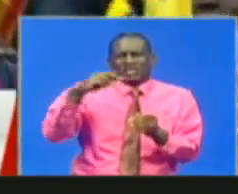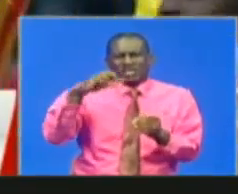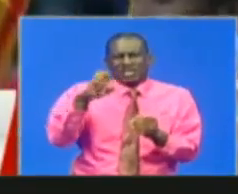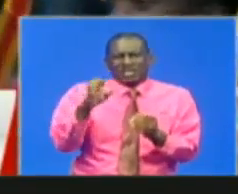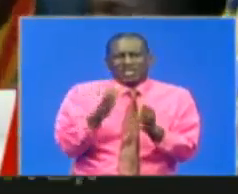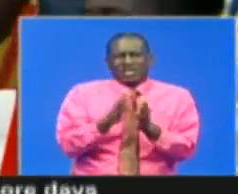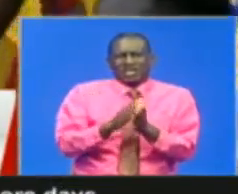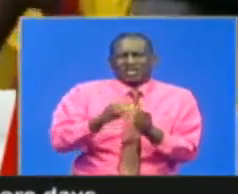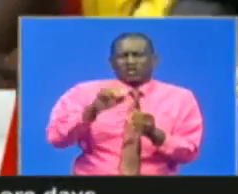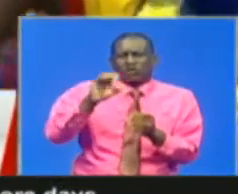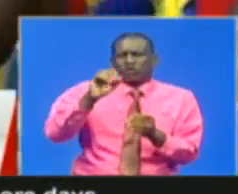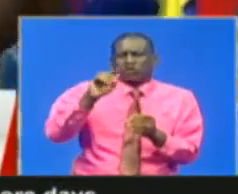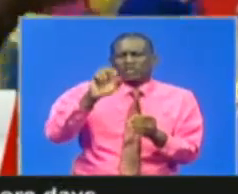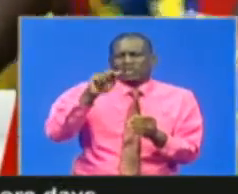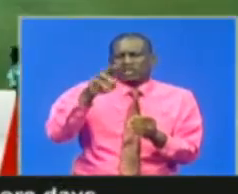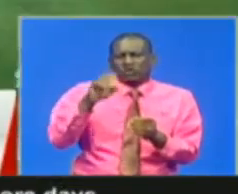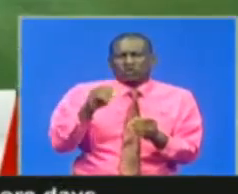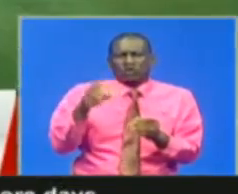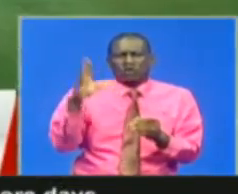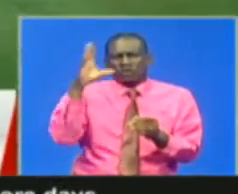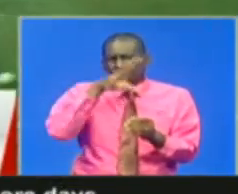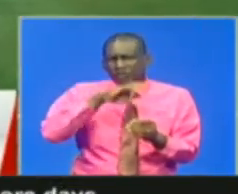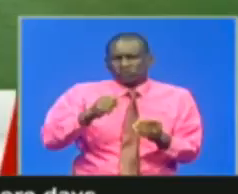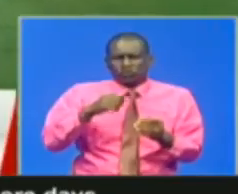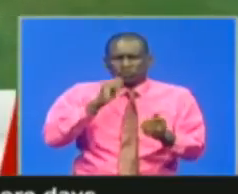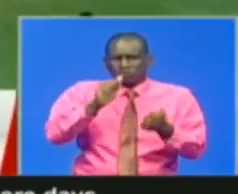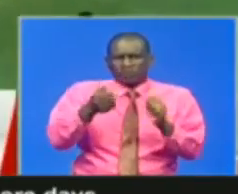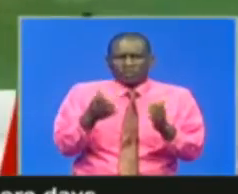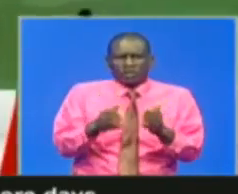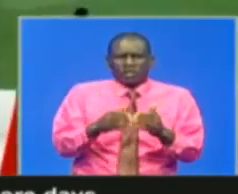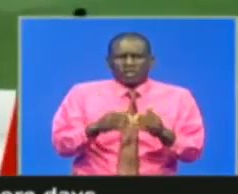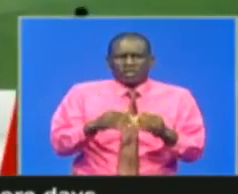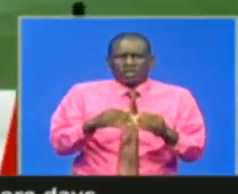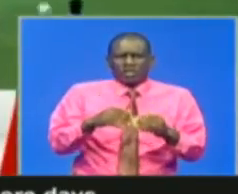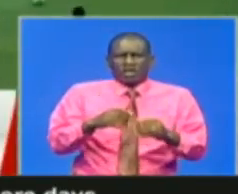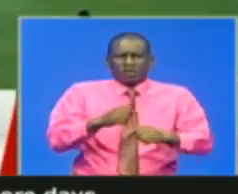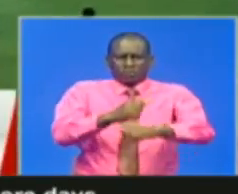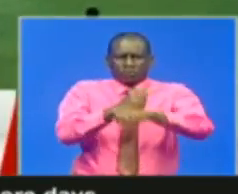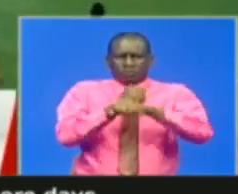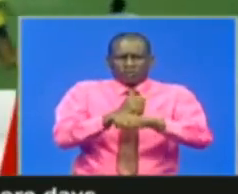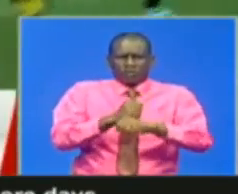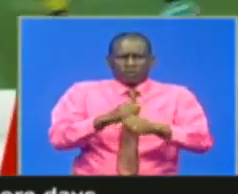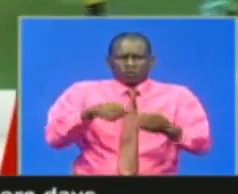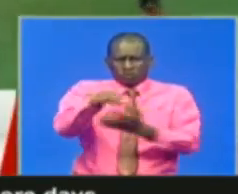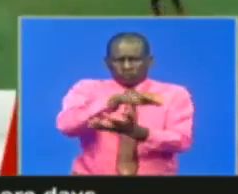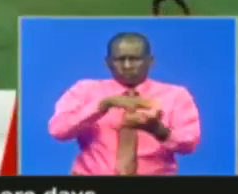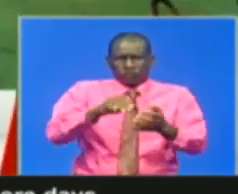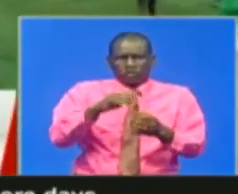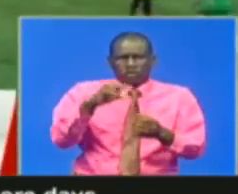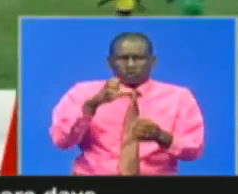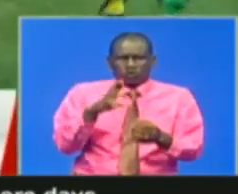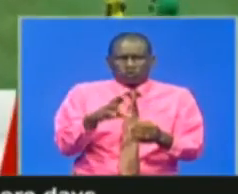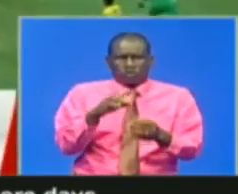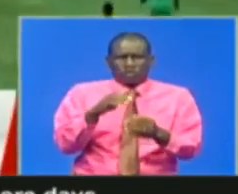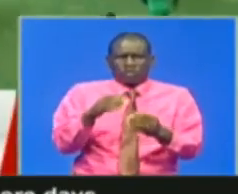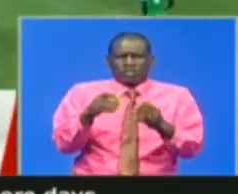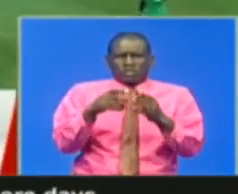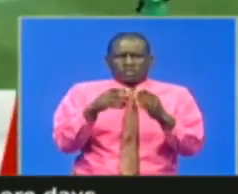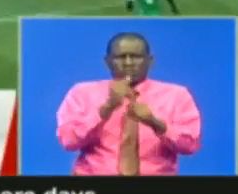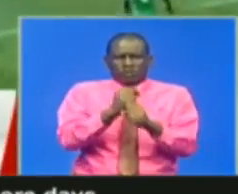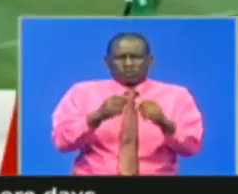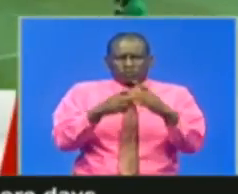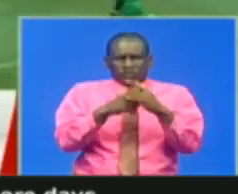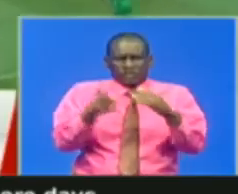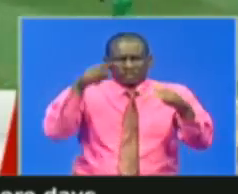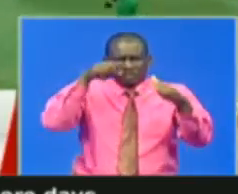Philomen Otieno missing in action. A defensive lapse by Kogalo in the 13th minute saw Manguchi open the scoring for the hosts, who